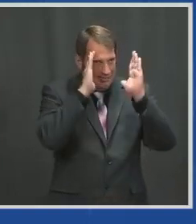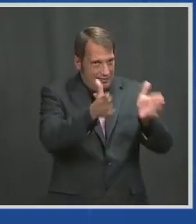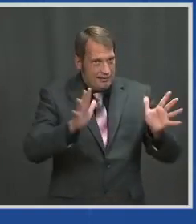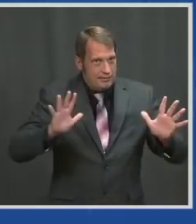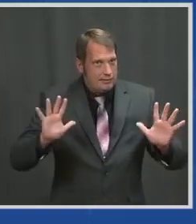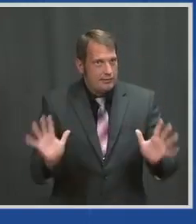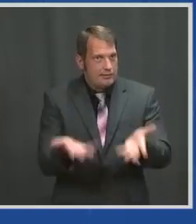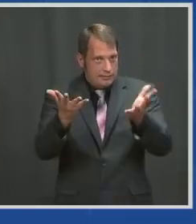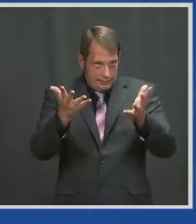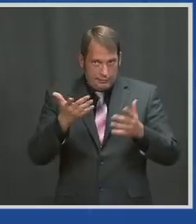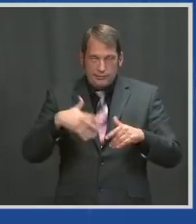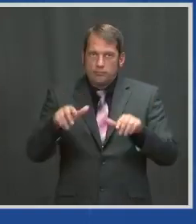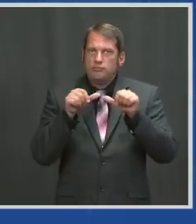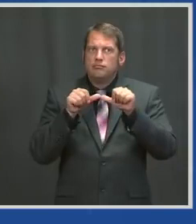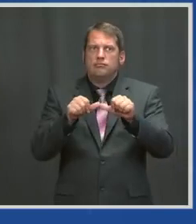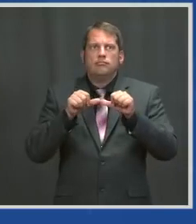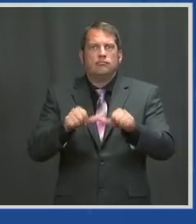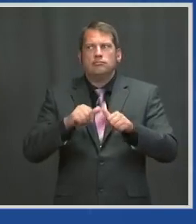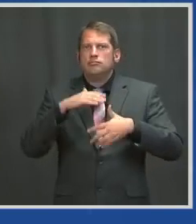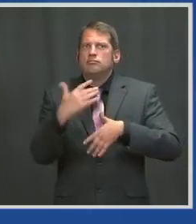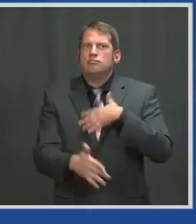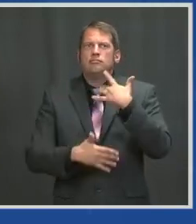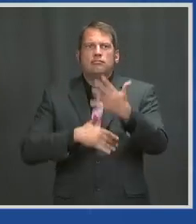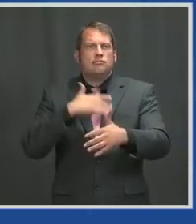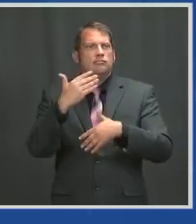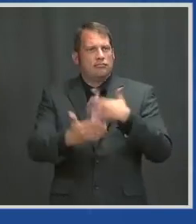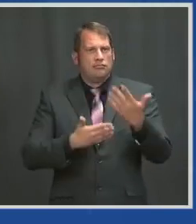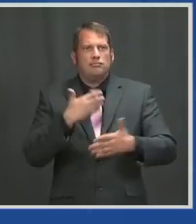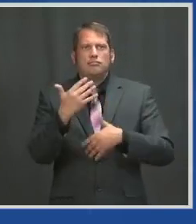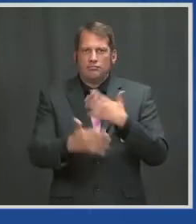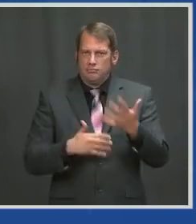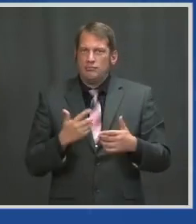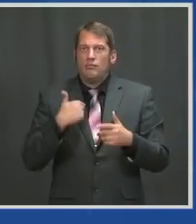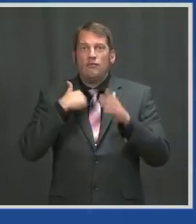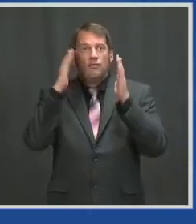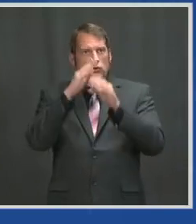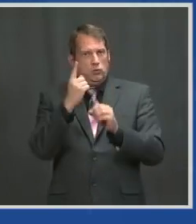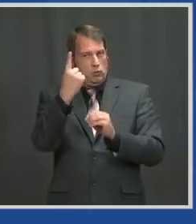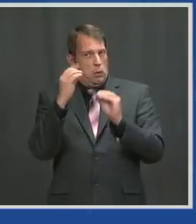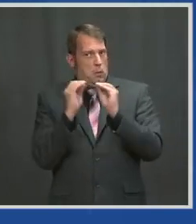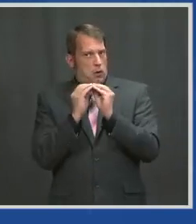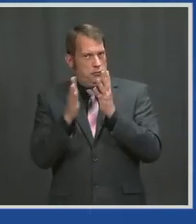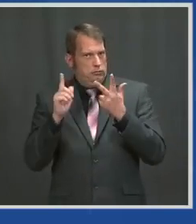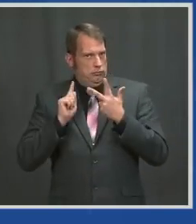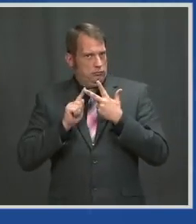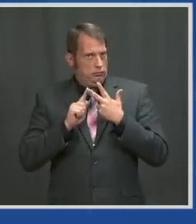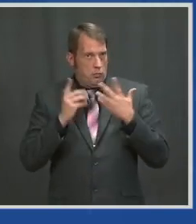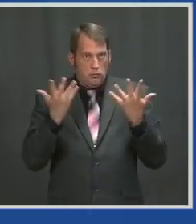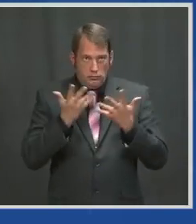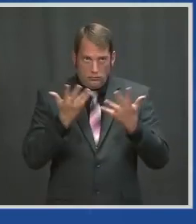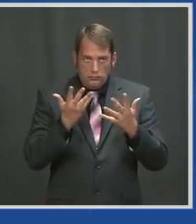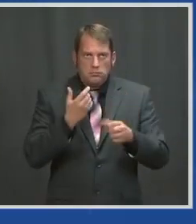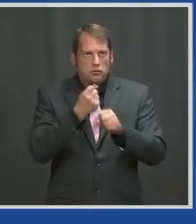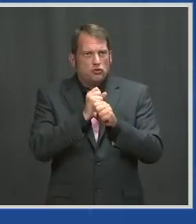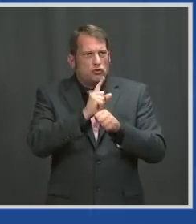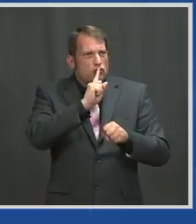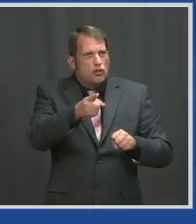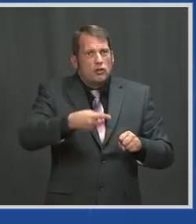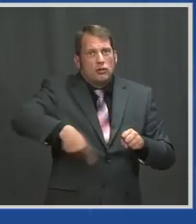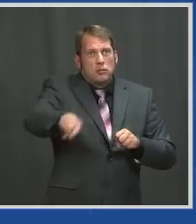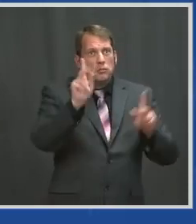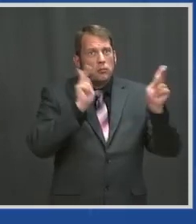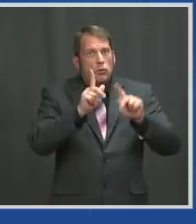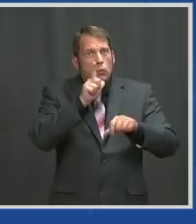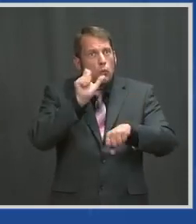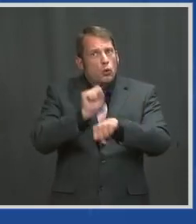My laser focus is on one more thing, making sure working people in this country, hard-working people, are no longer left